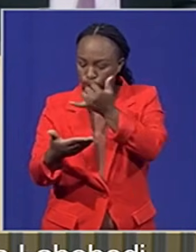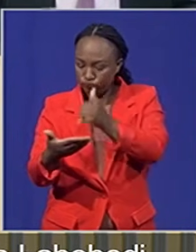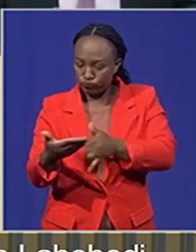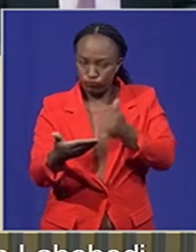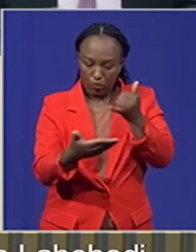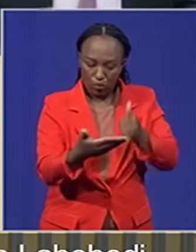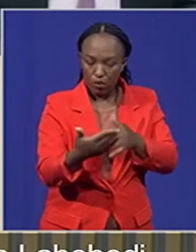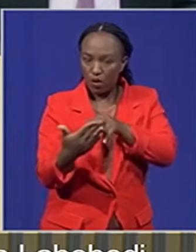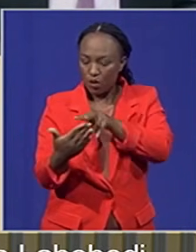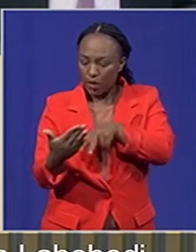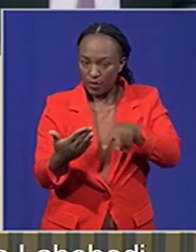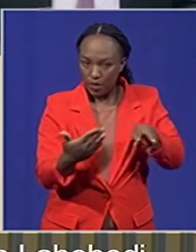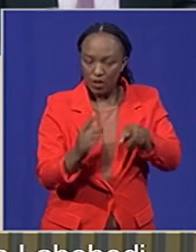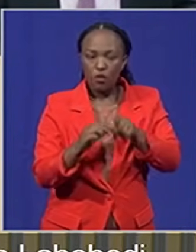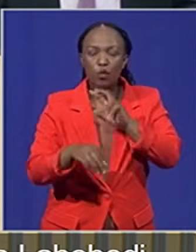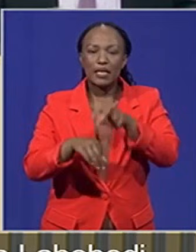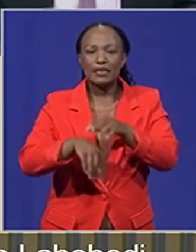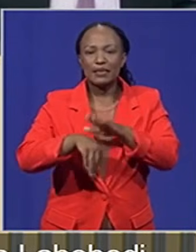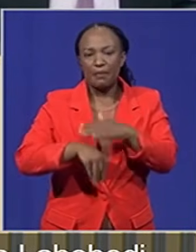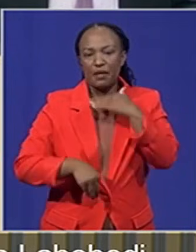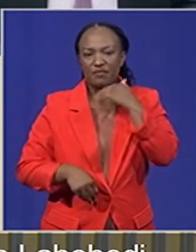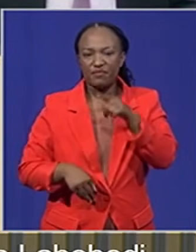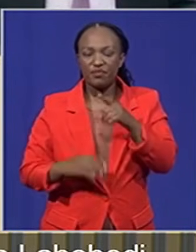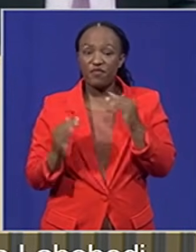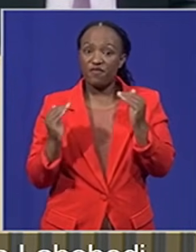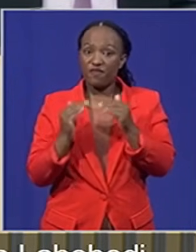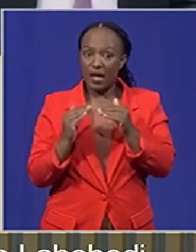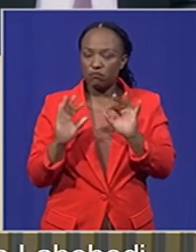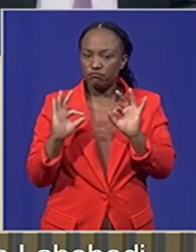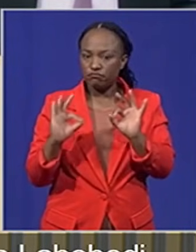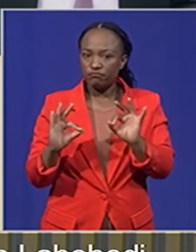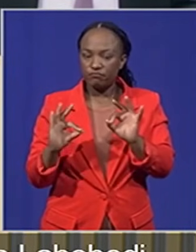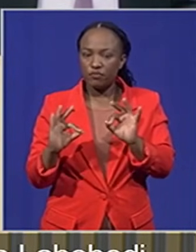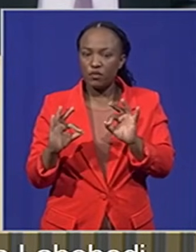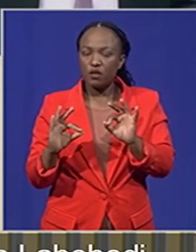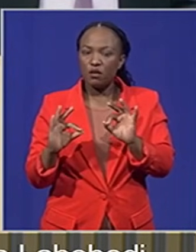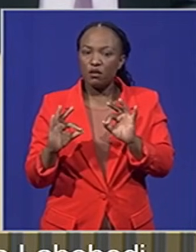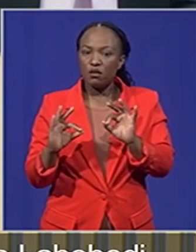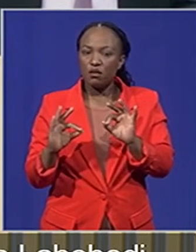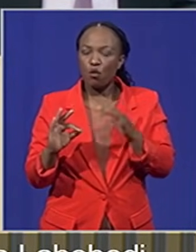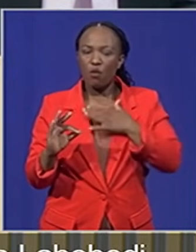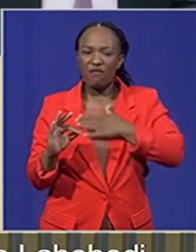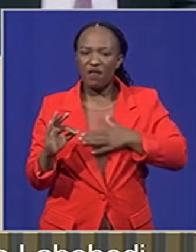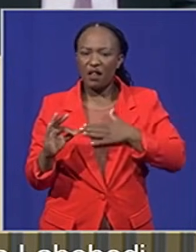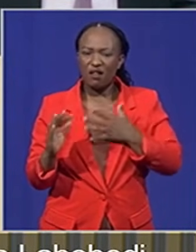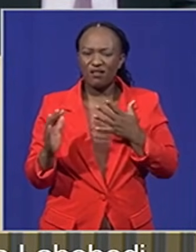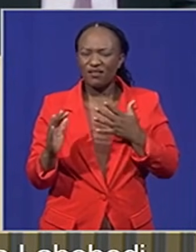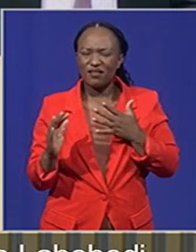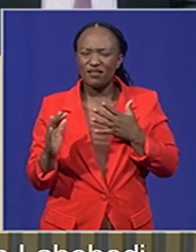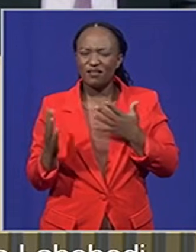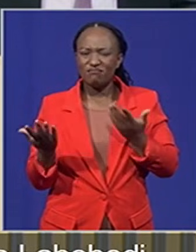we feel that in fairness we should not be too nitpicking about when